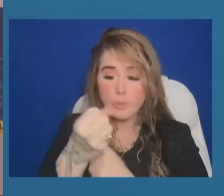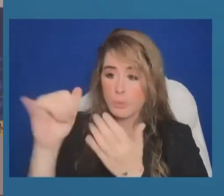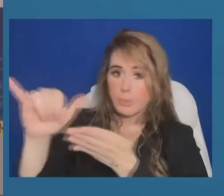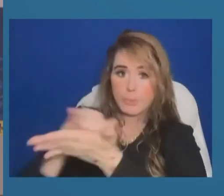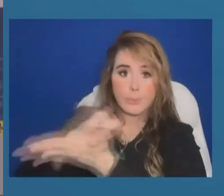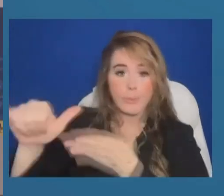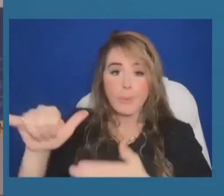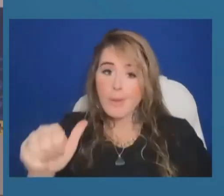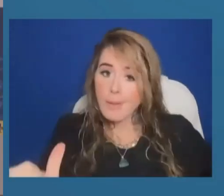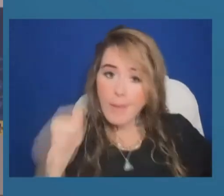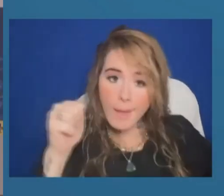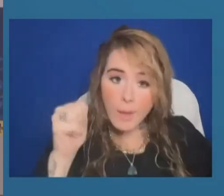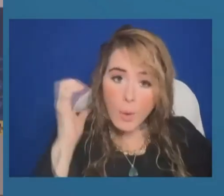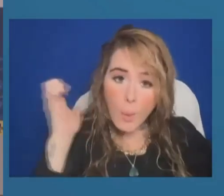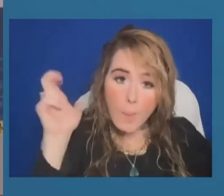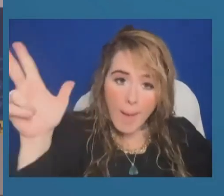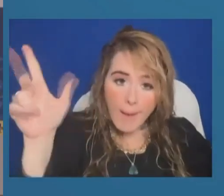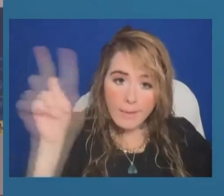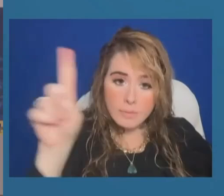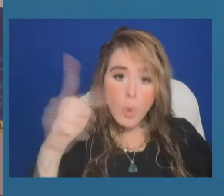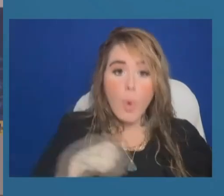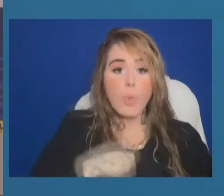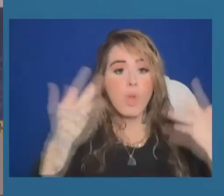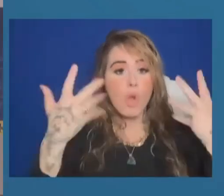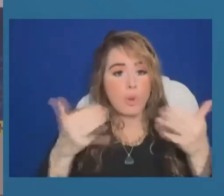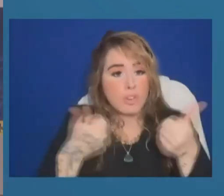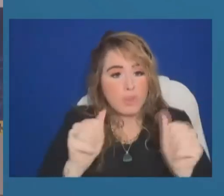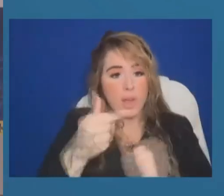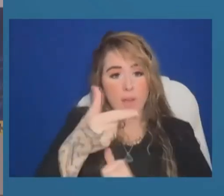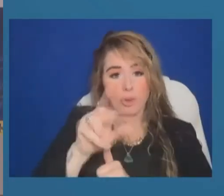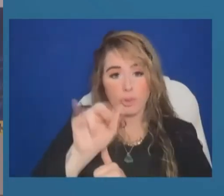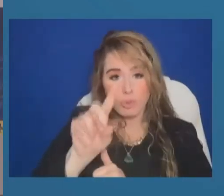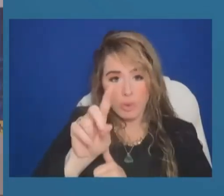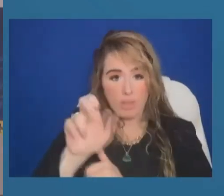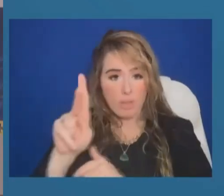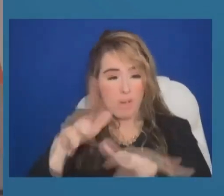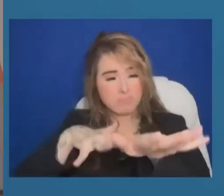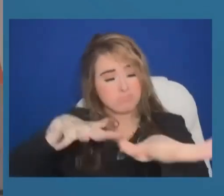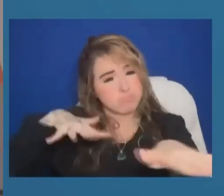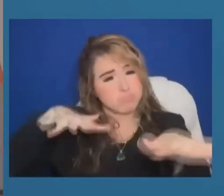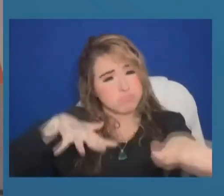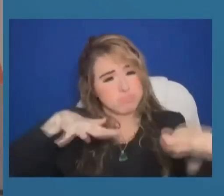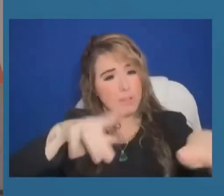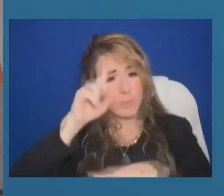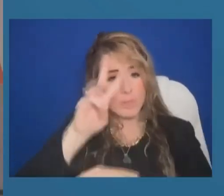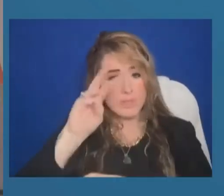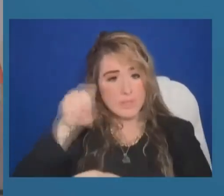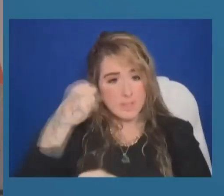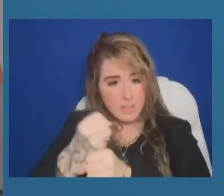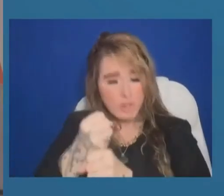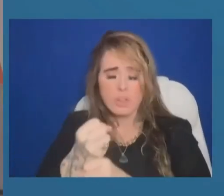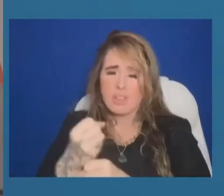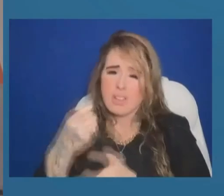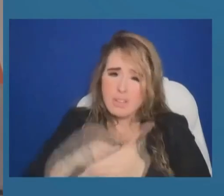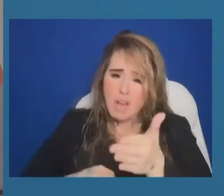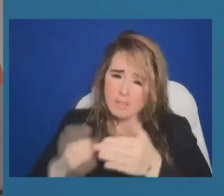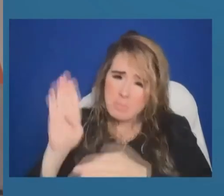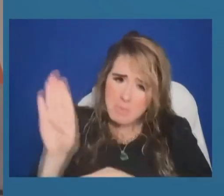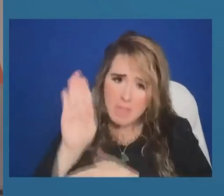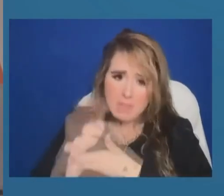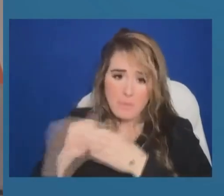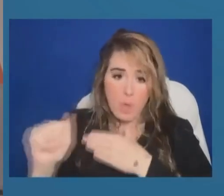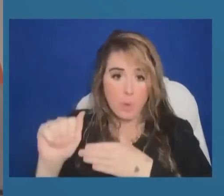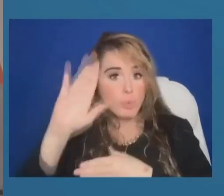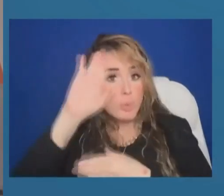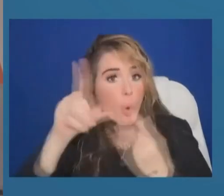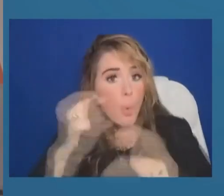going back. We tried gridlock for 60 years. It didn't work. It cost our economy billions. But you know what's helping our economy? What's making New